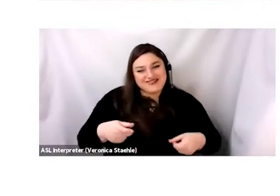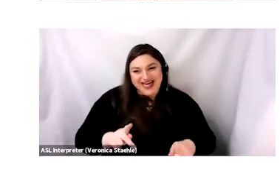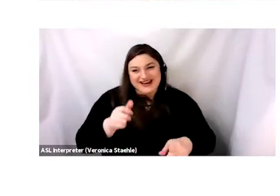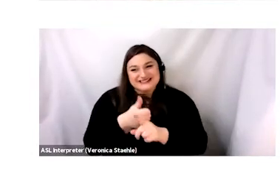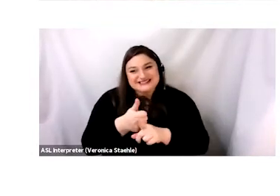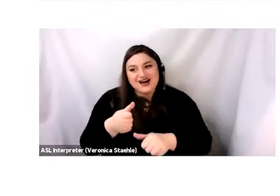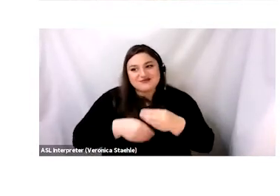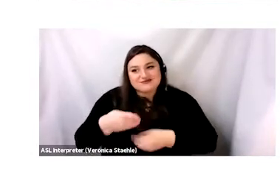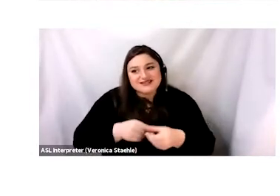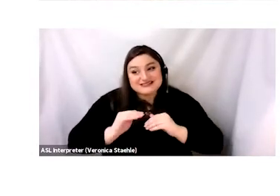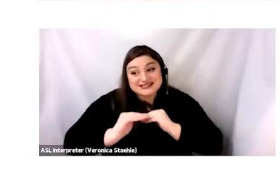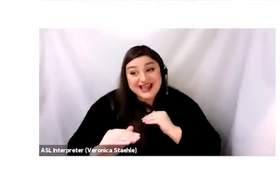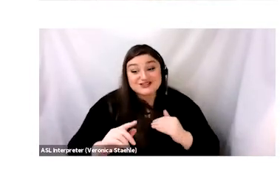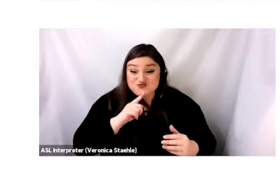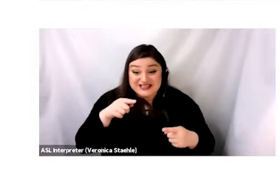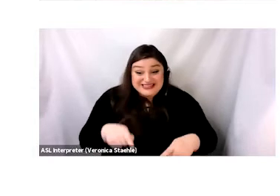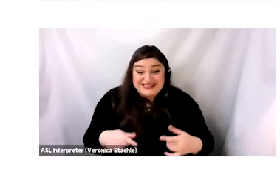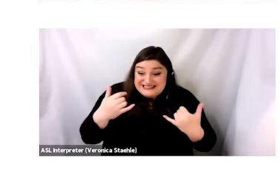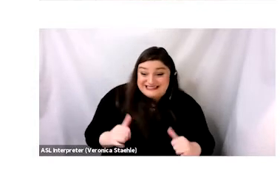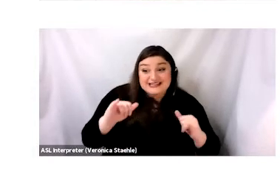seeing lasting effects here.